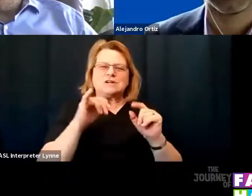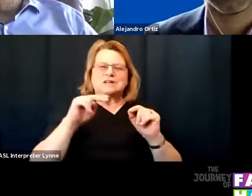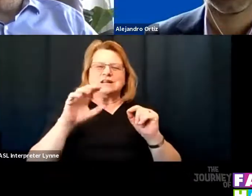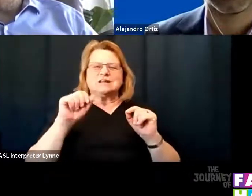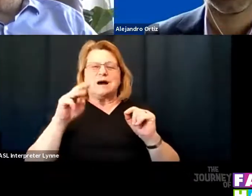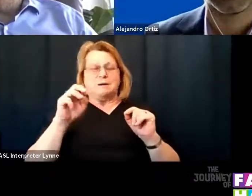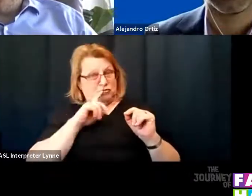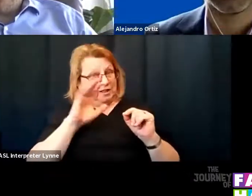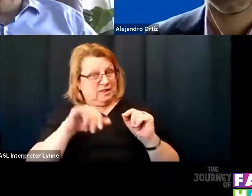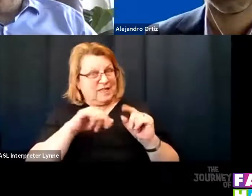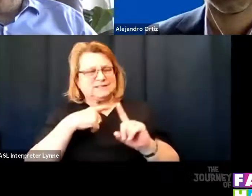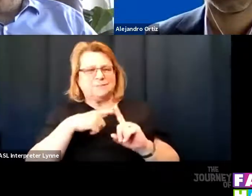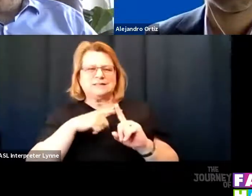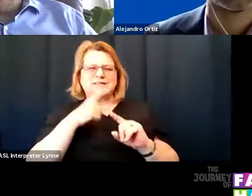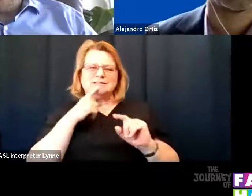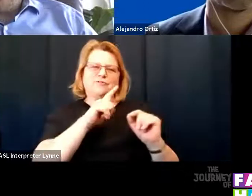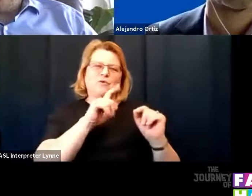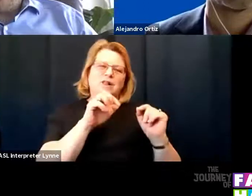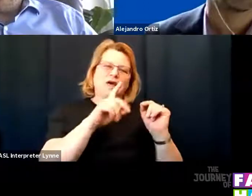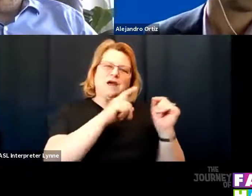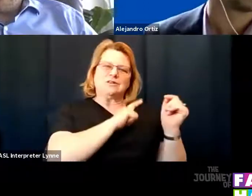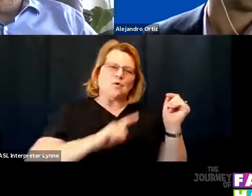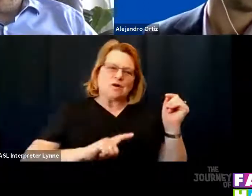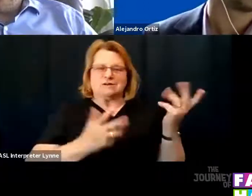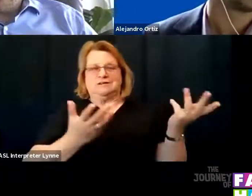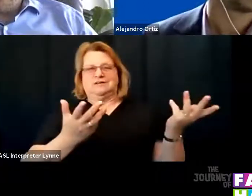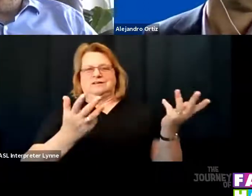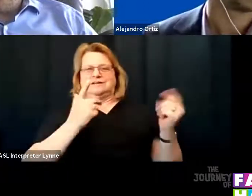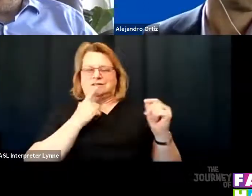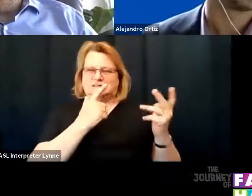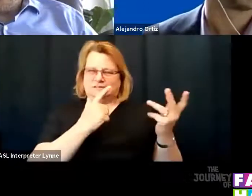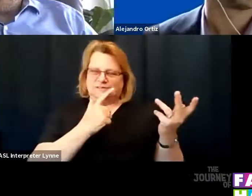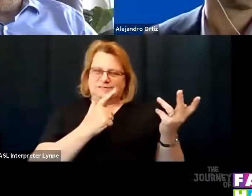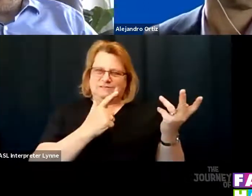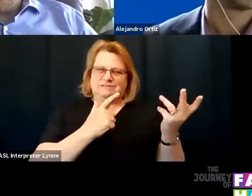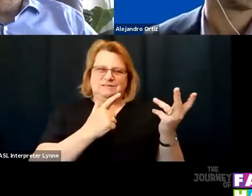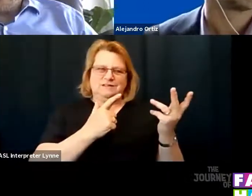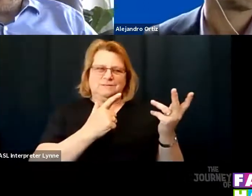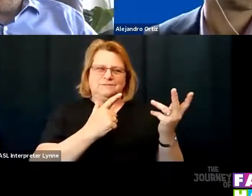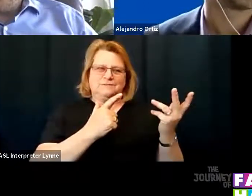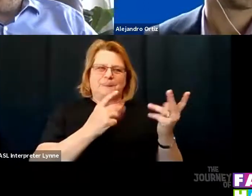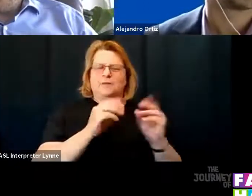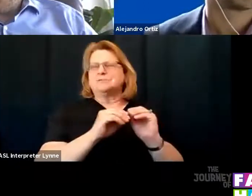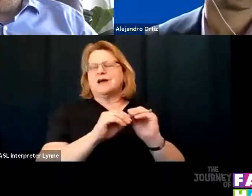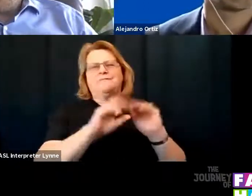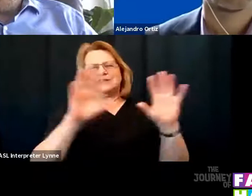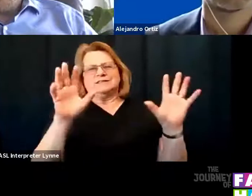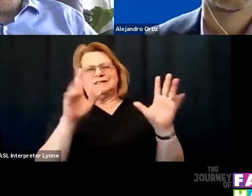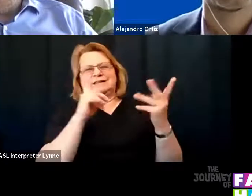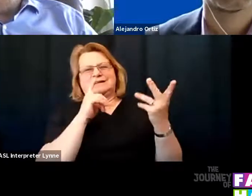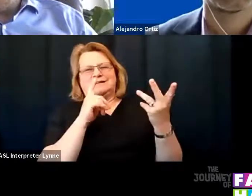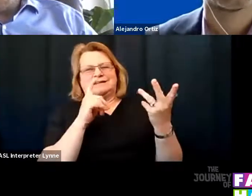boon for a landlord to not have to kind of worry about that, which is, you know, obviously a case for many other